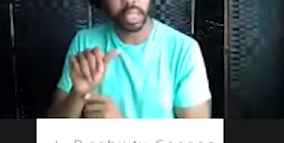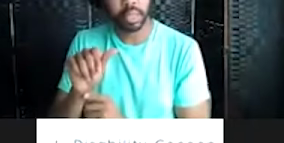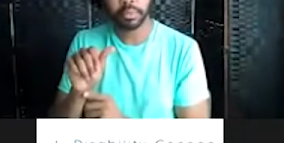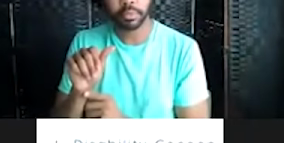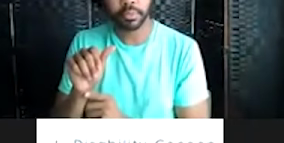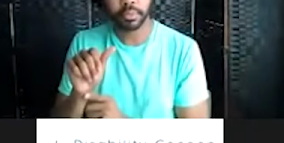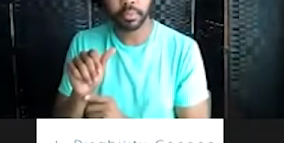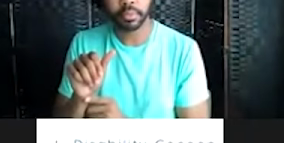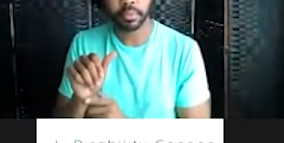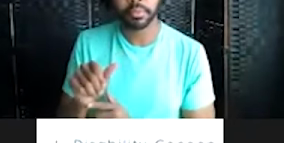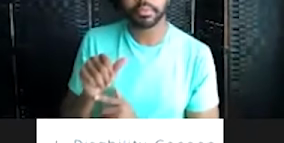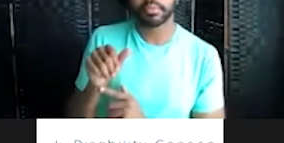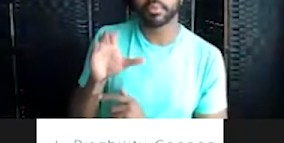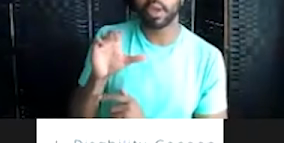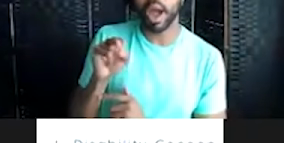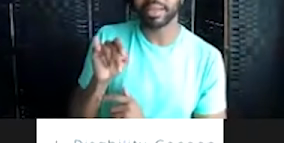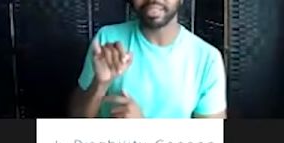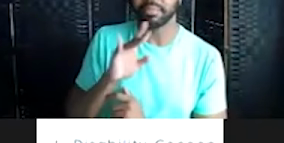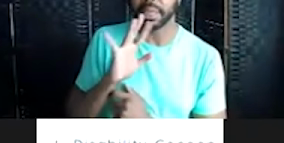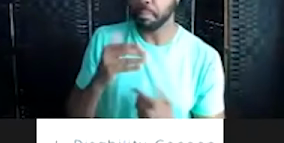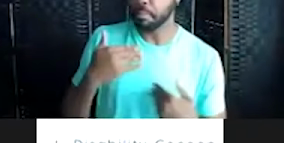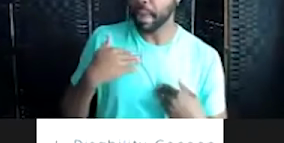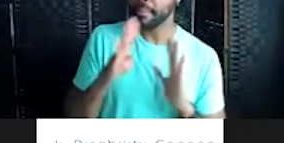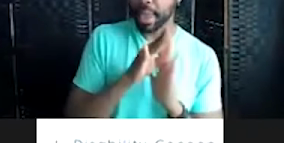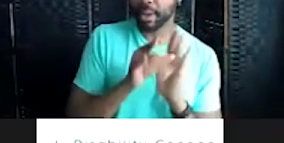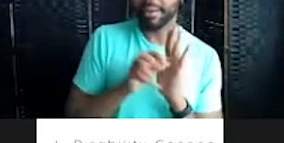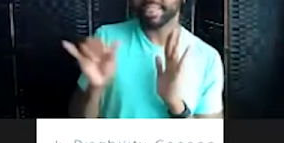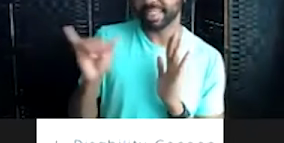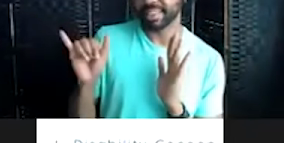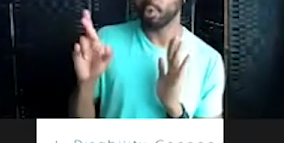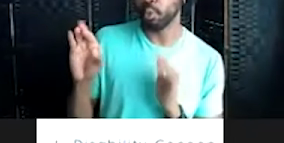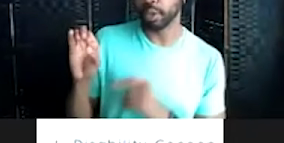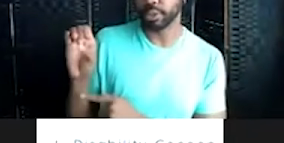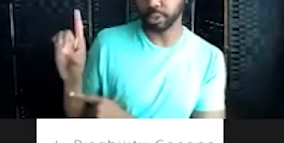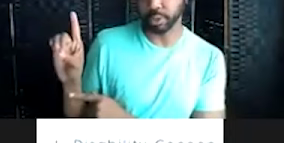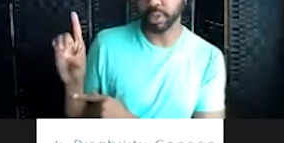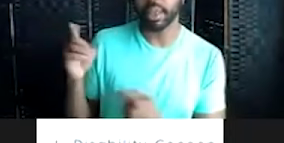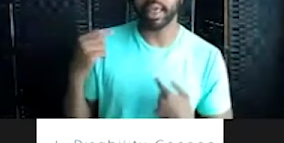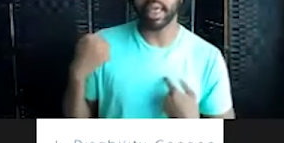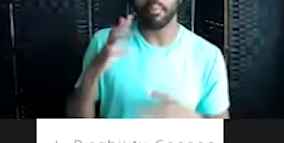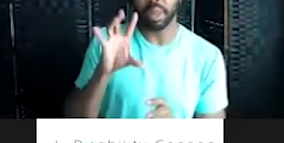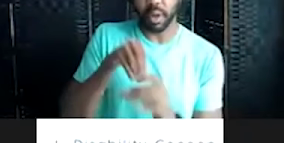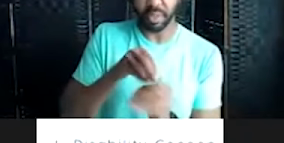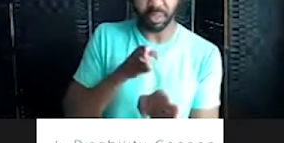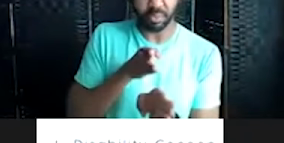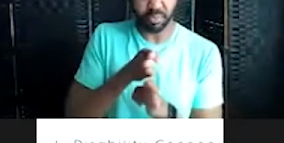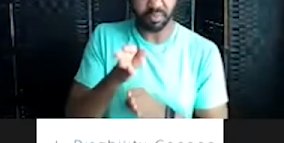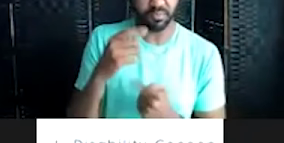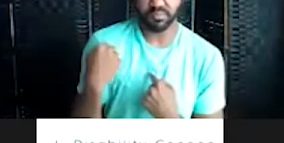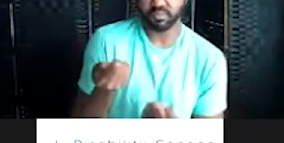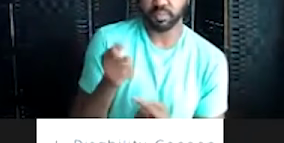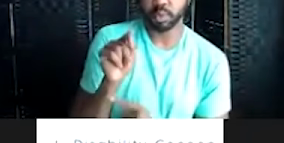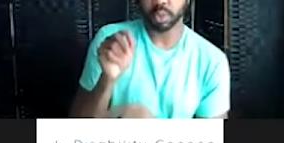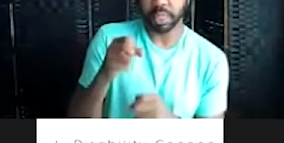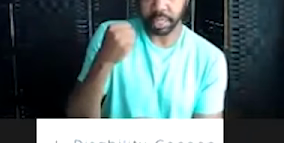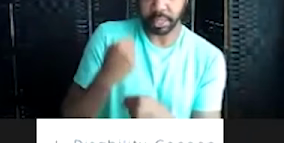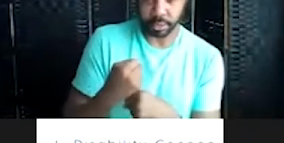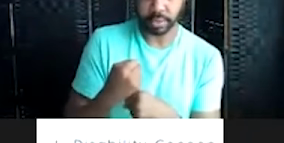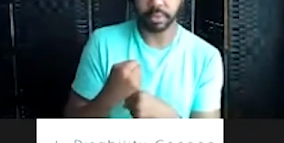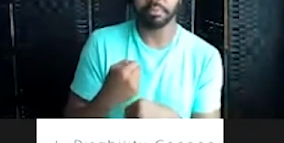So my background is similar. I've also been in the field around 20 years. I think it started quite as young as